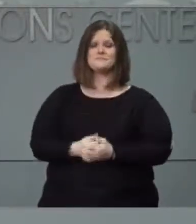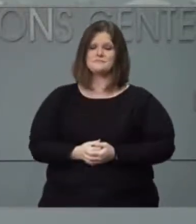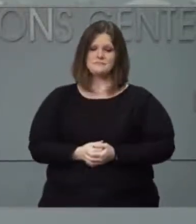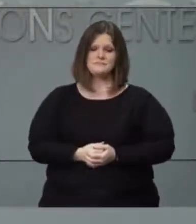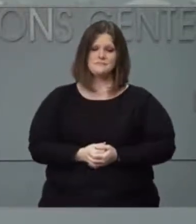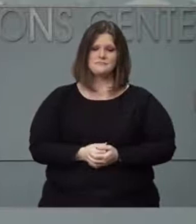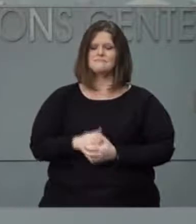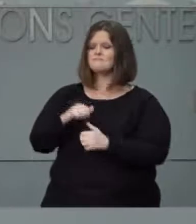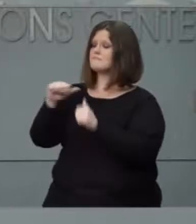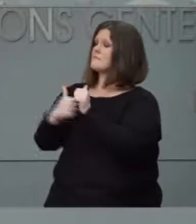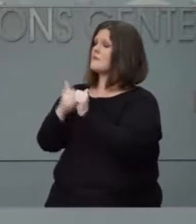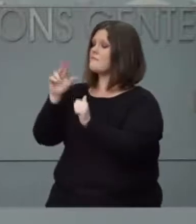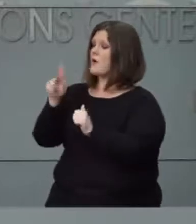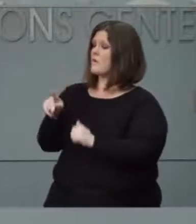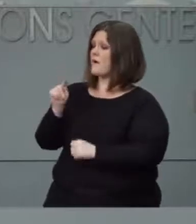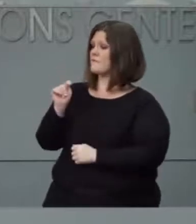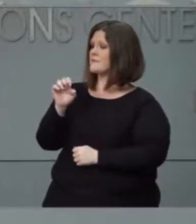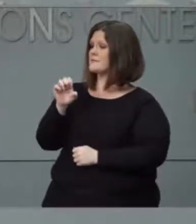from Tess Bargeber, Fox 8.